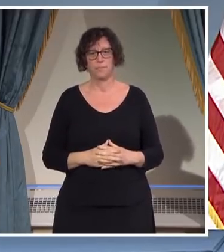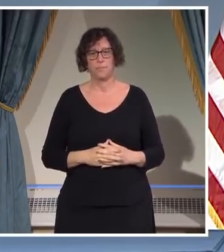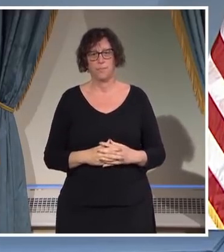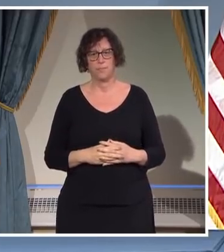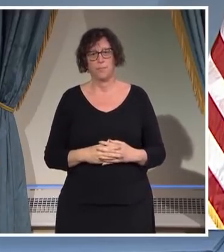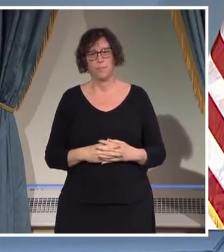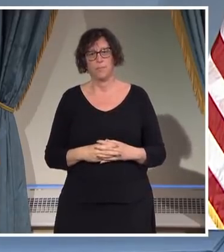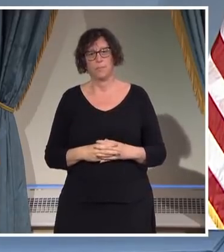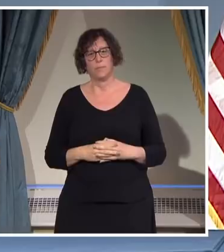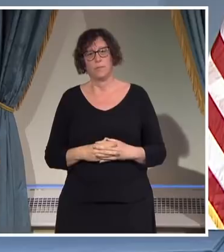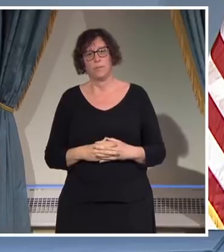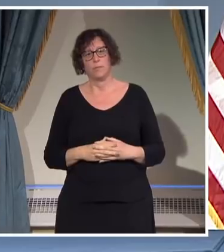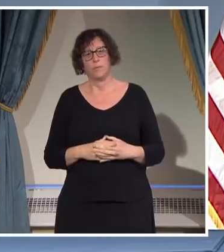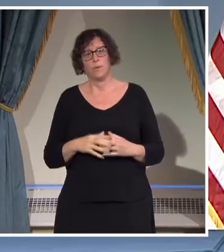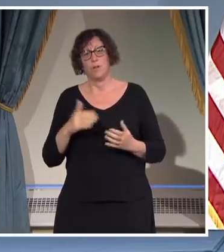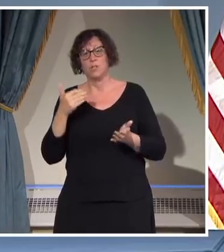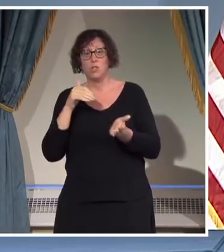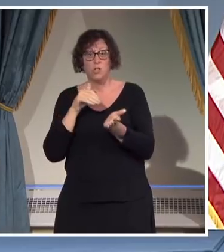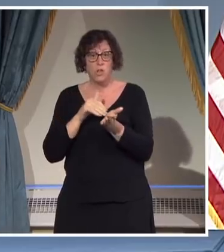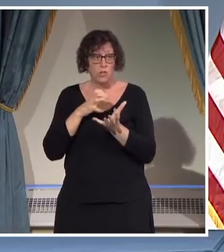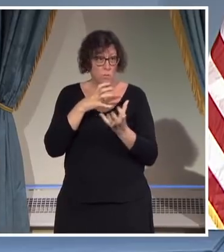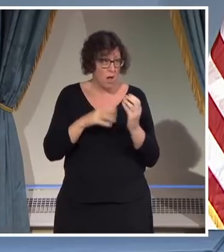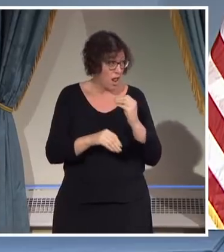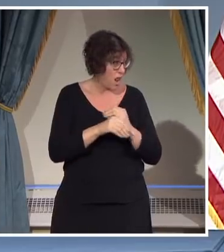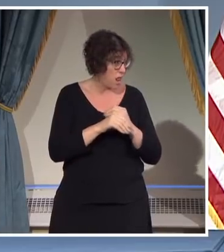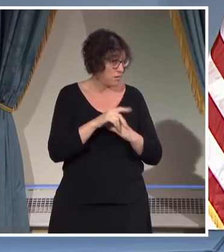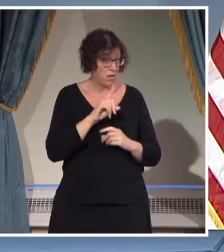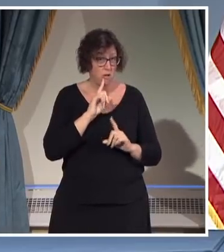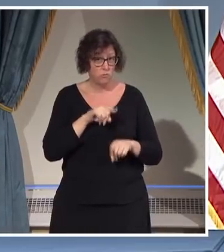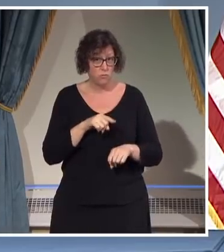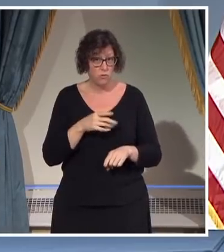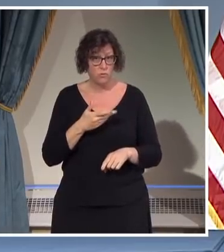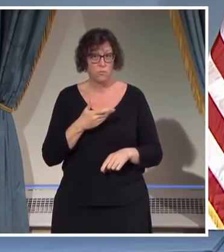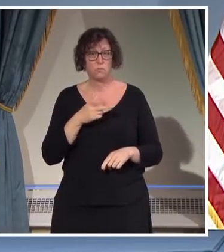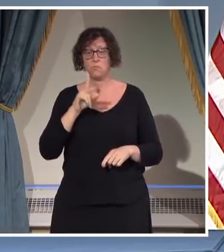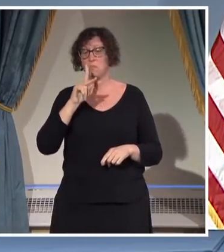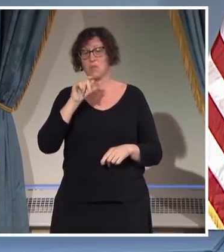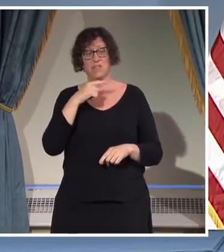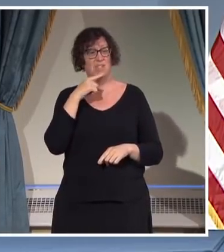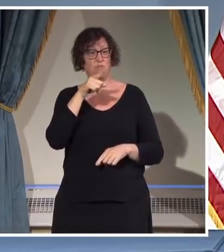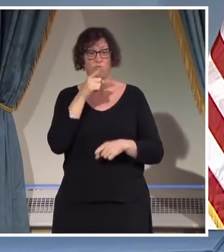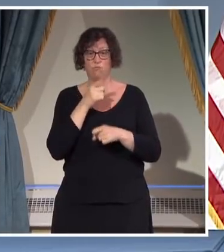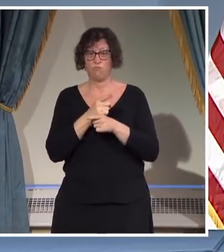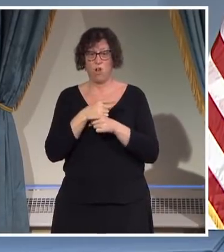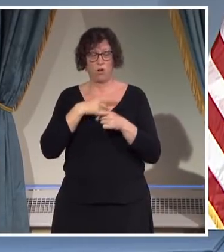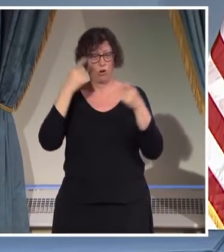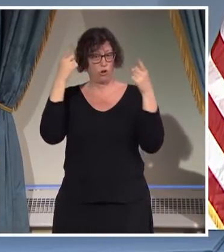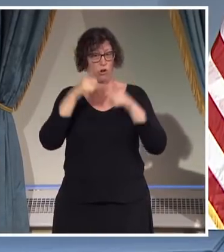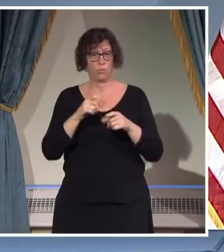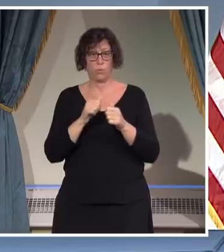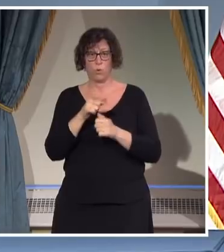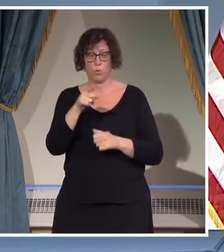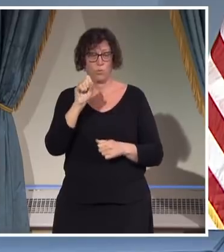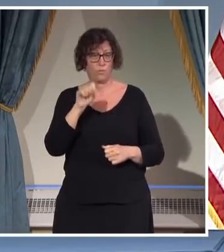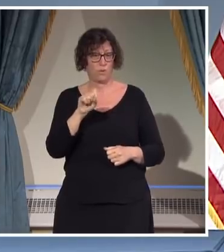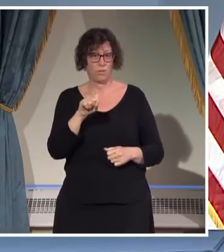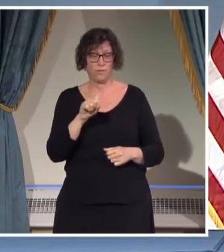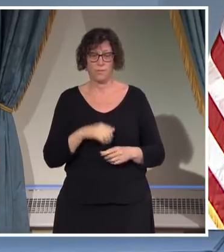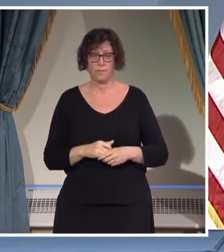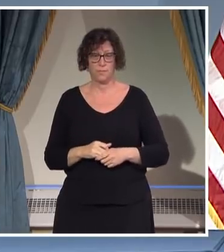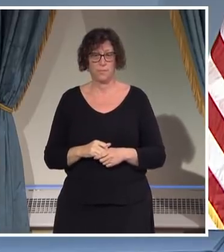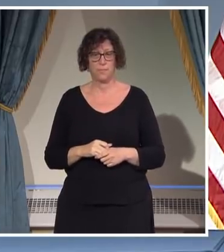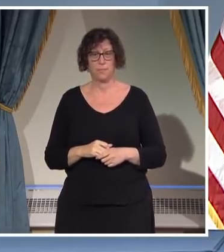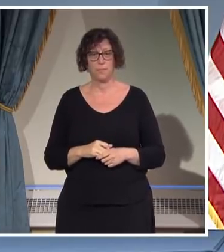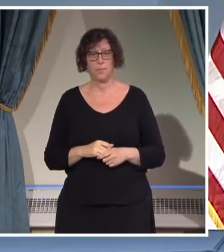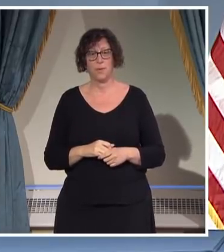I think you did it well. All right, I'm learning. Mayor, you got it just right. Okay, thank you, doctor. Bobby Kuza's up